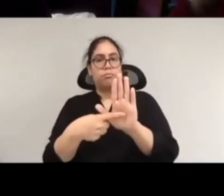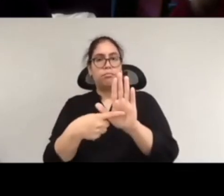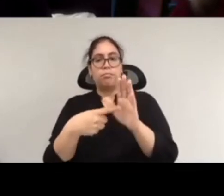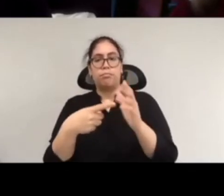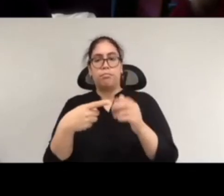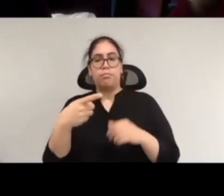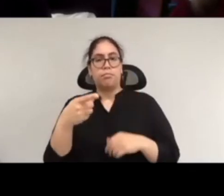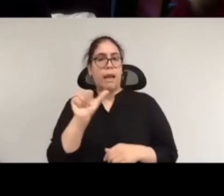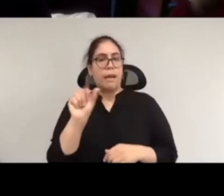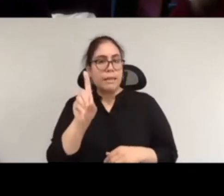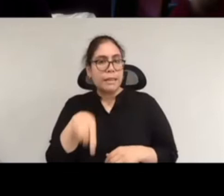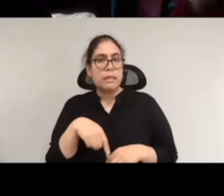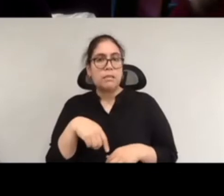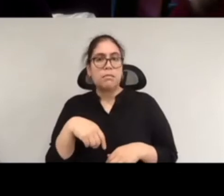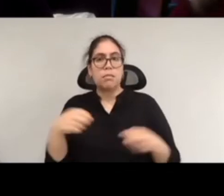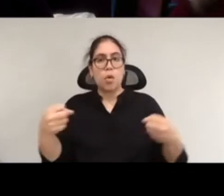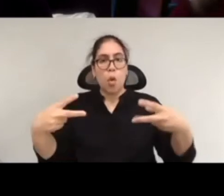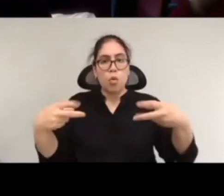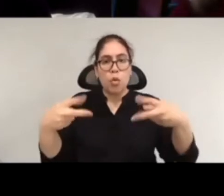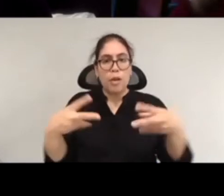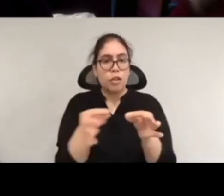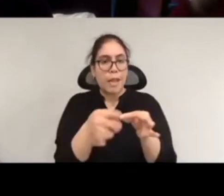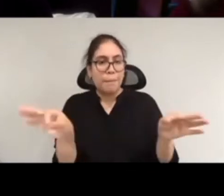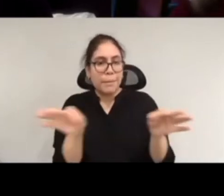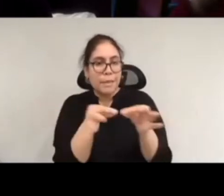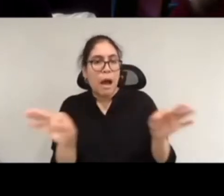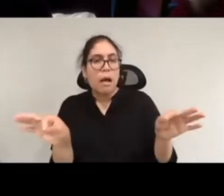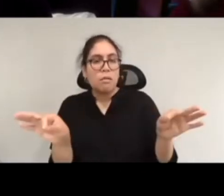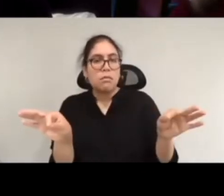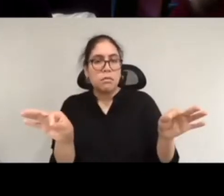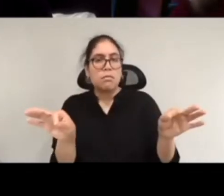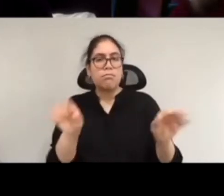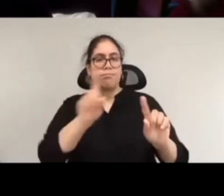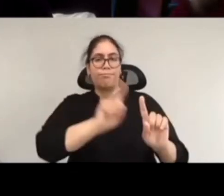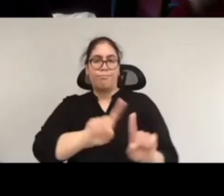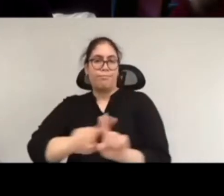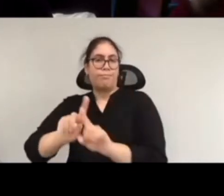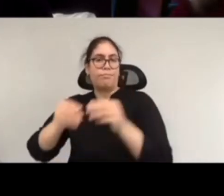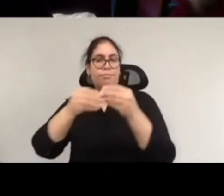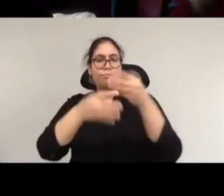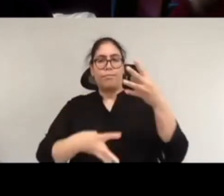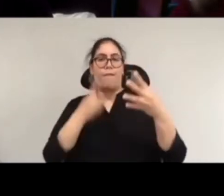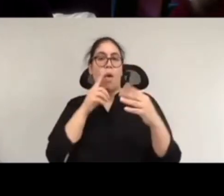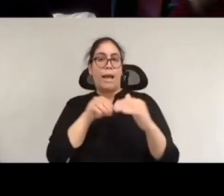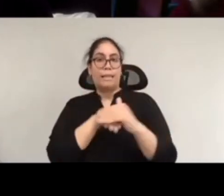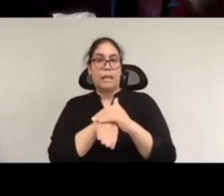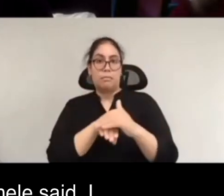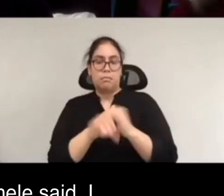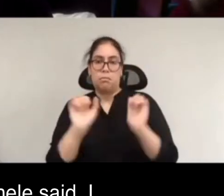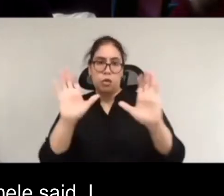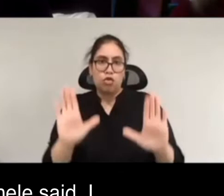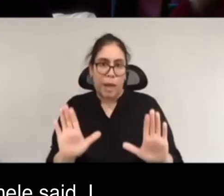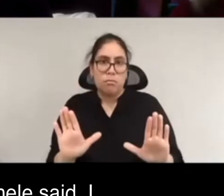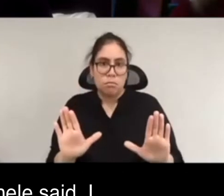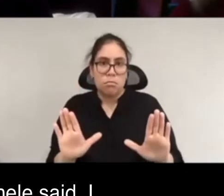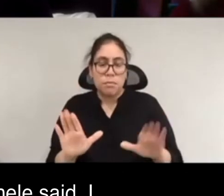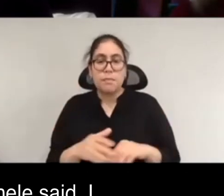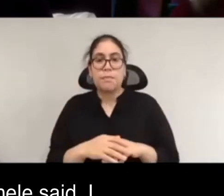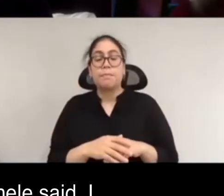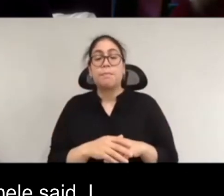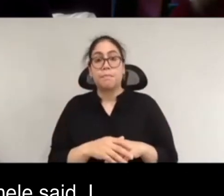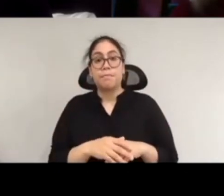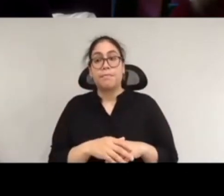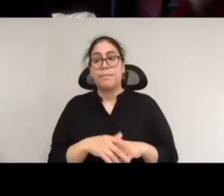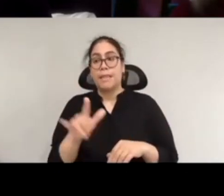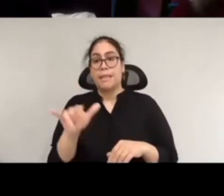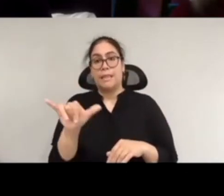closed captioning, subtitles, amongst other forms of accessibility. It was great. And like Michelle said, I think that we're